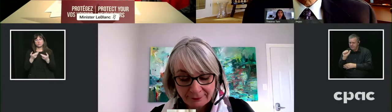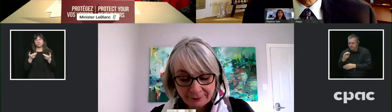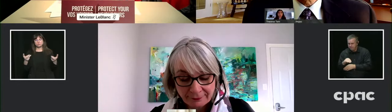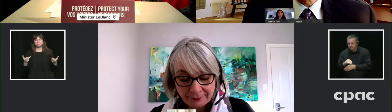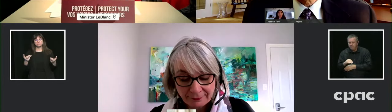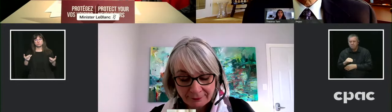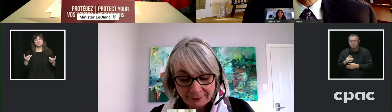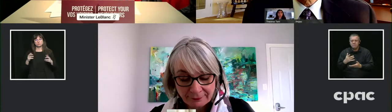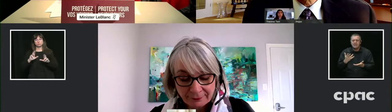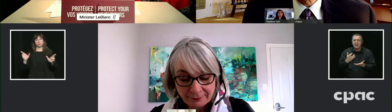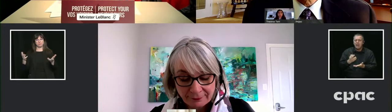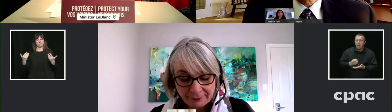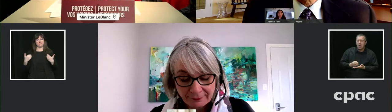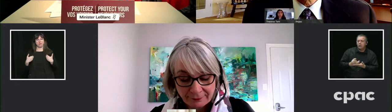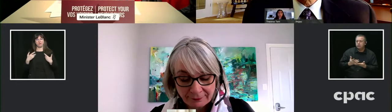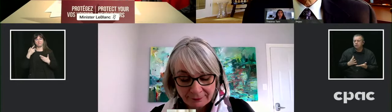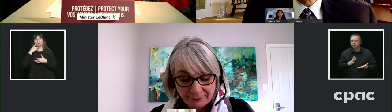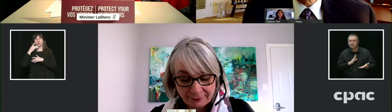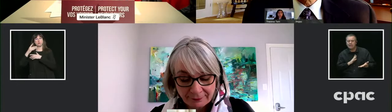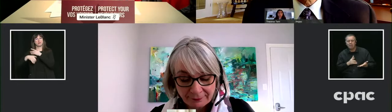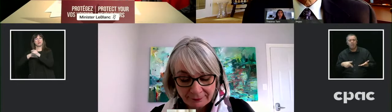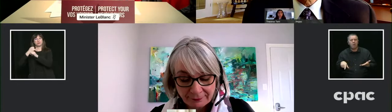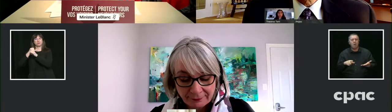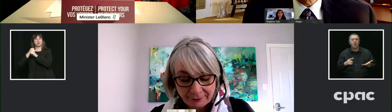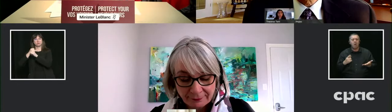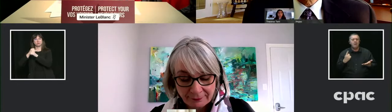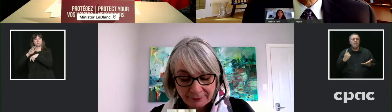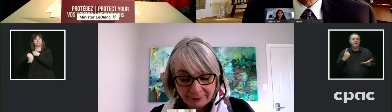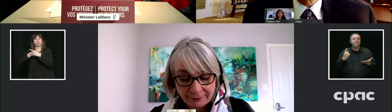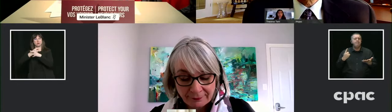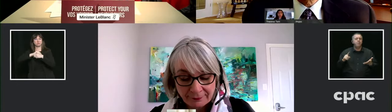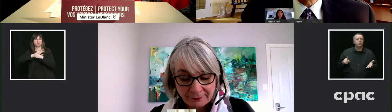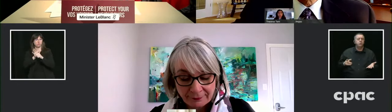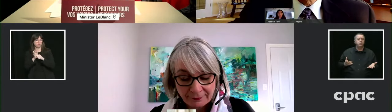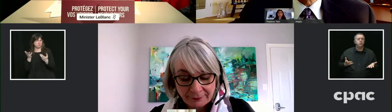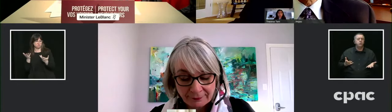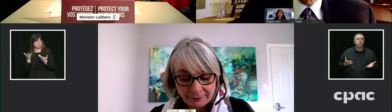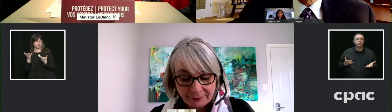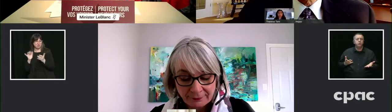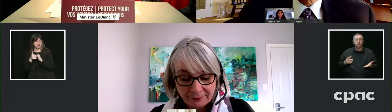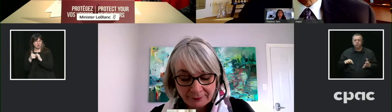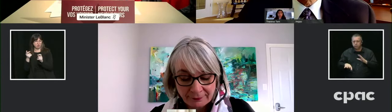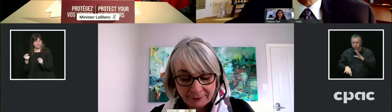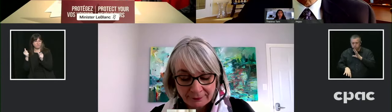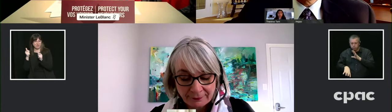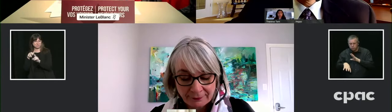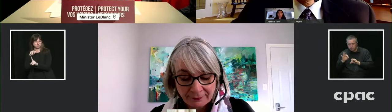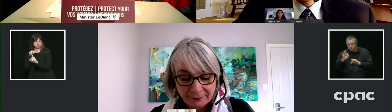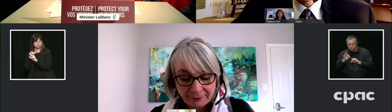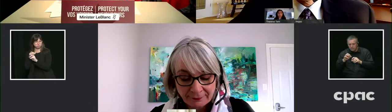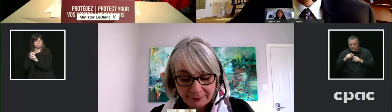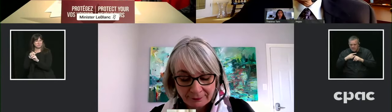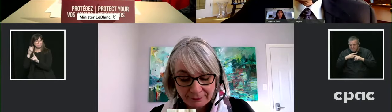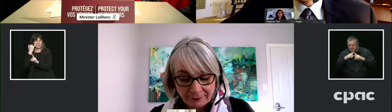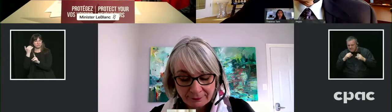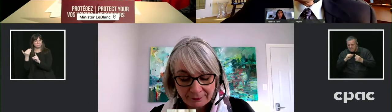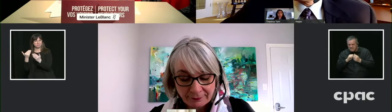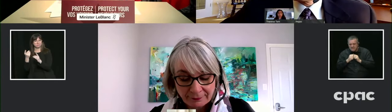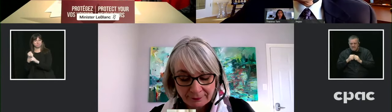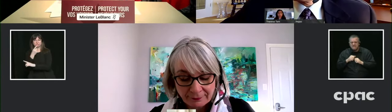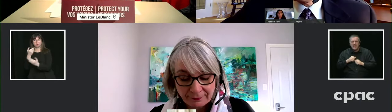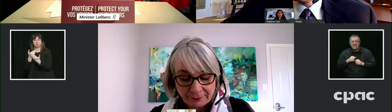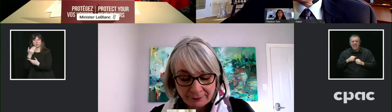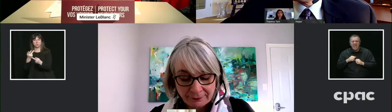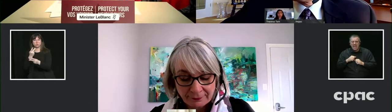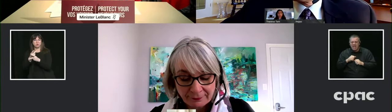screen for international variants, you know, how quickly you're able to detect them,